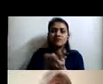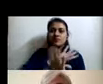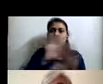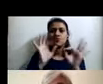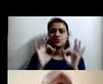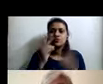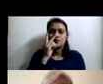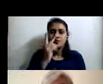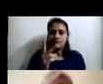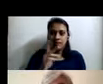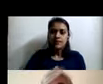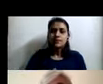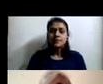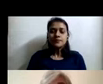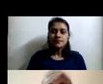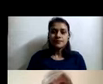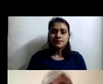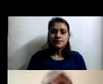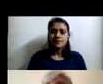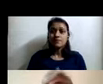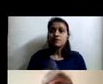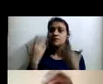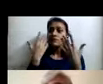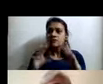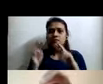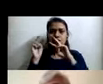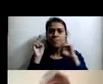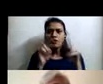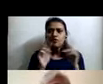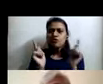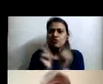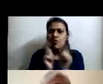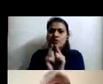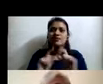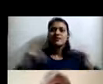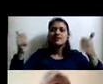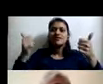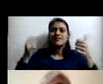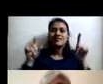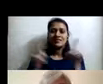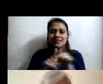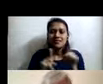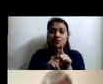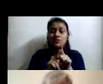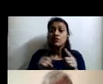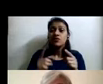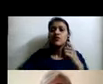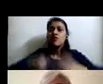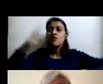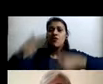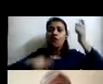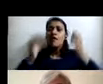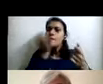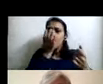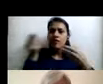looking at the discharge volume and seeing if we can even start looking at a small cess because this entire forest is protecting the water source